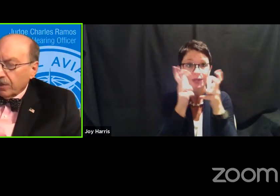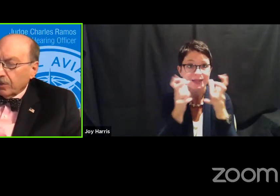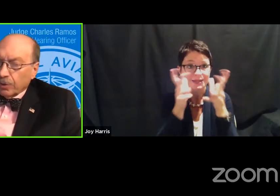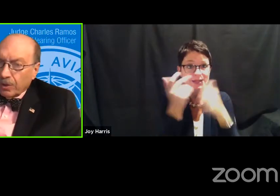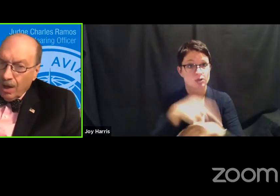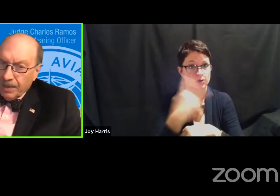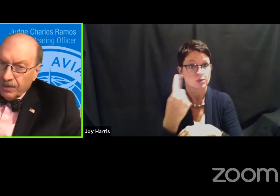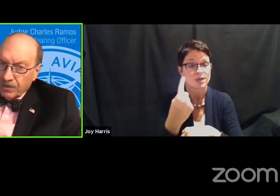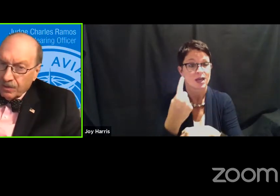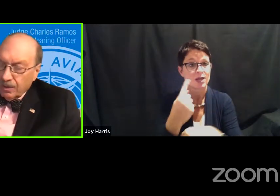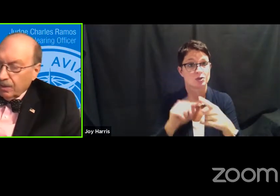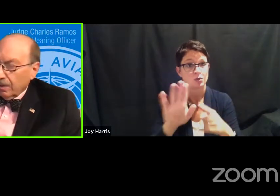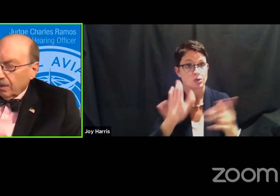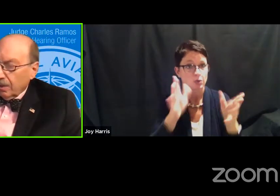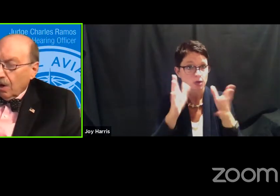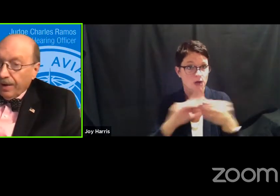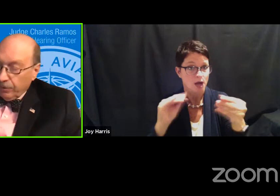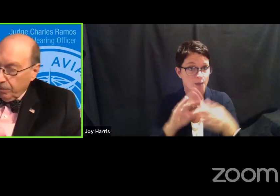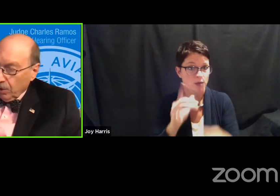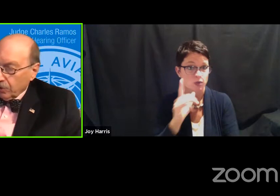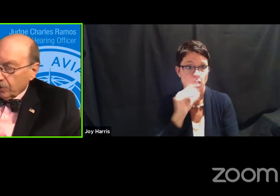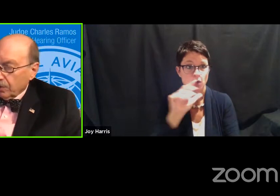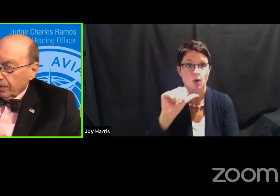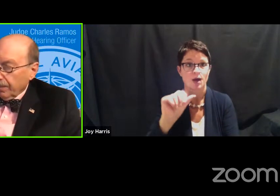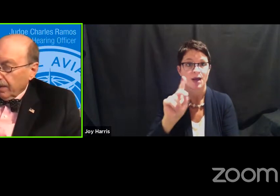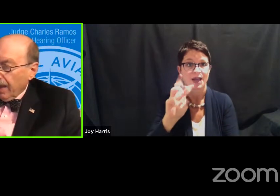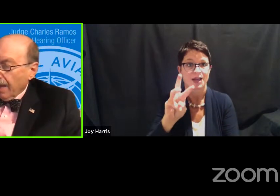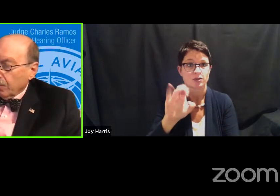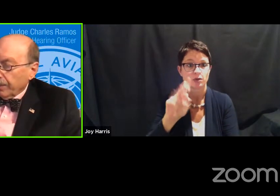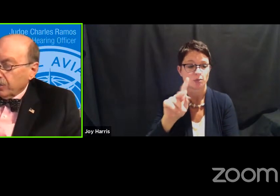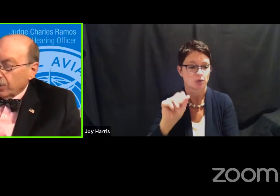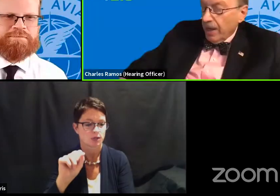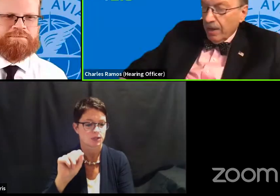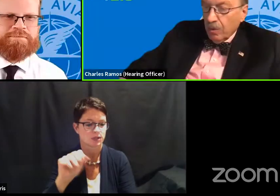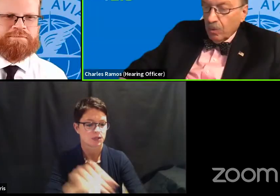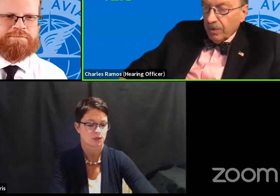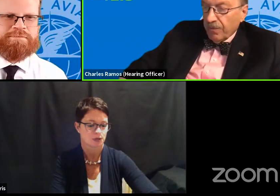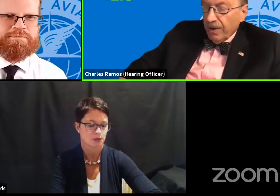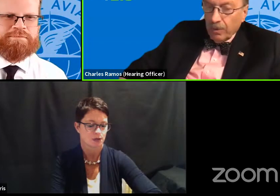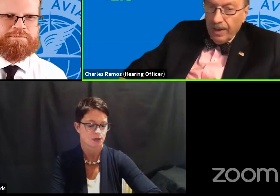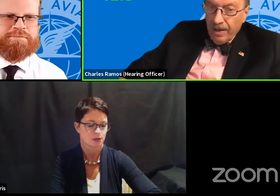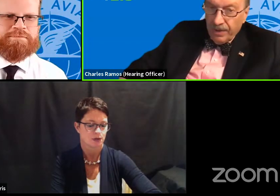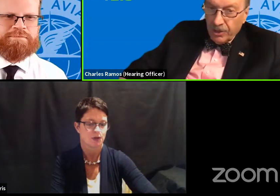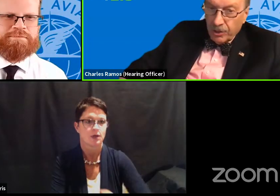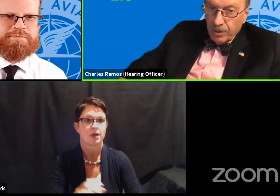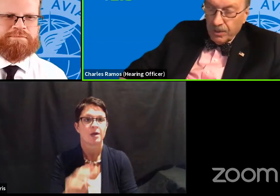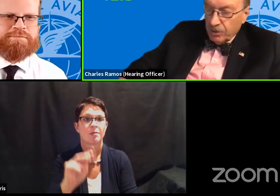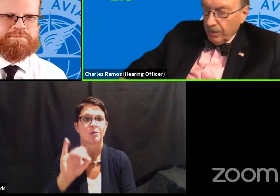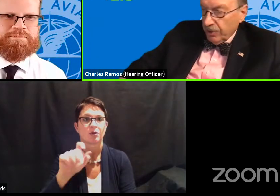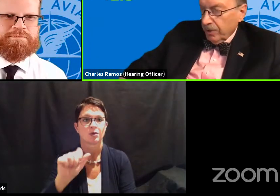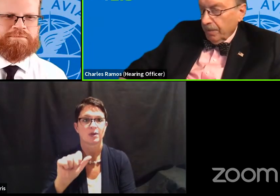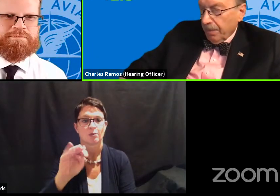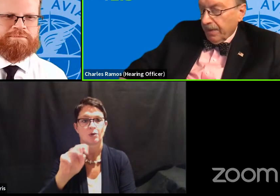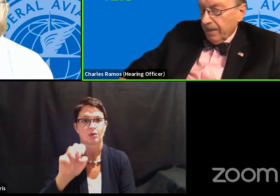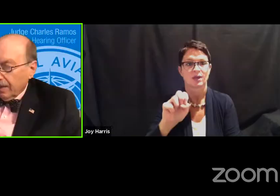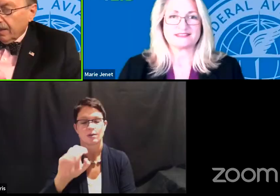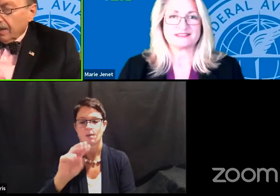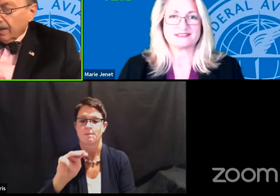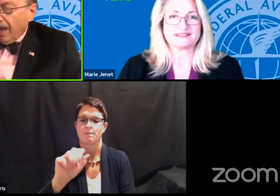be listening to your comments are Andrew Brooks and Marie Genet with the Federal Aviation